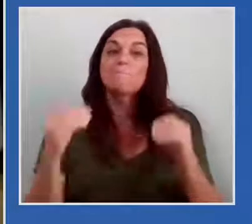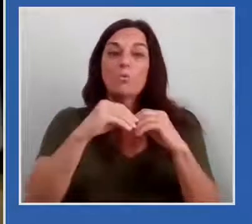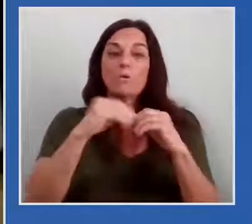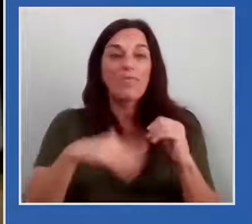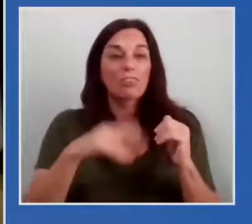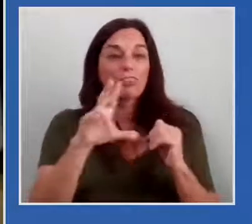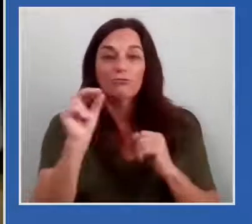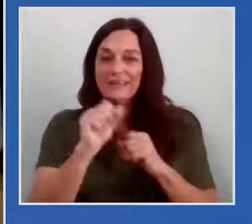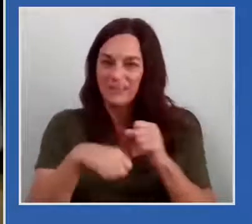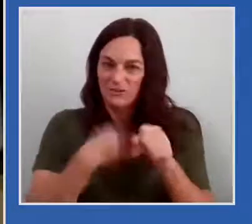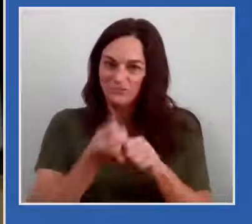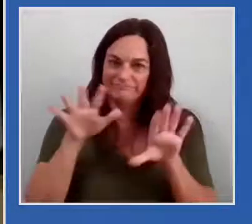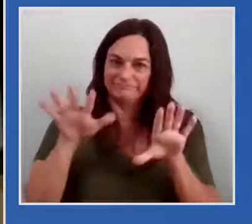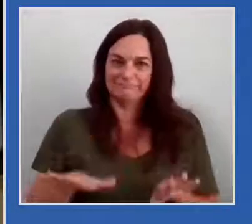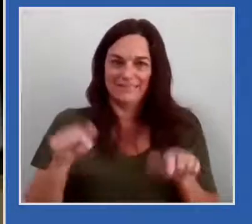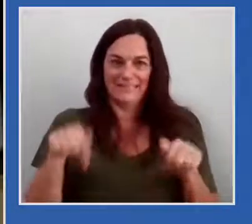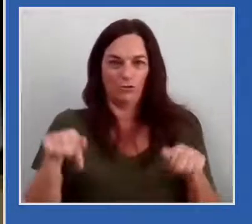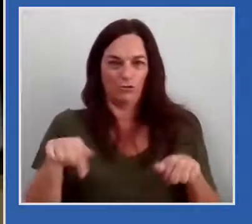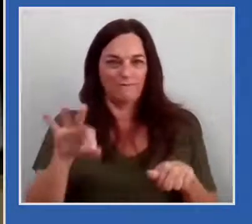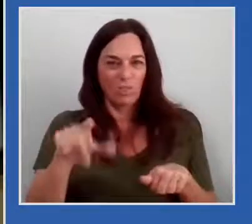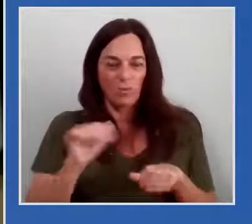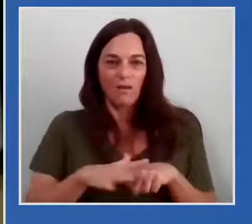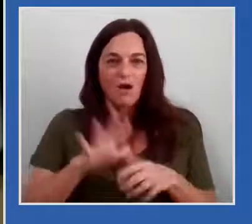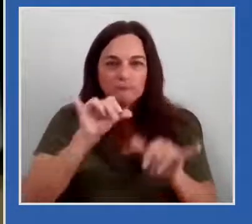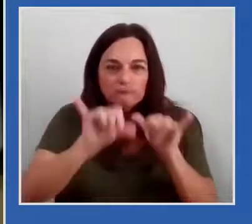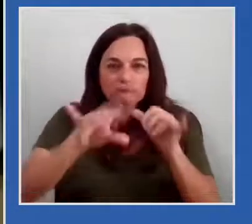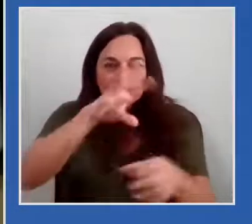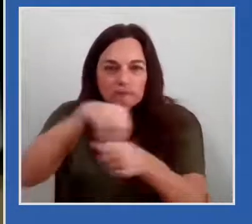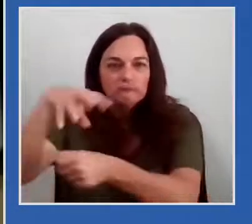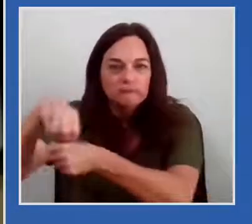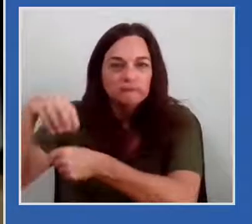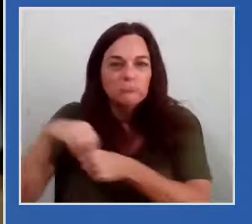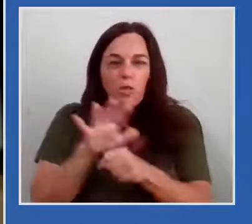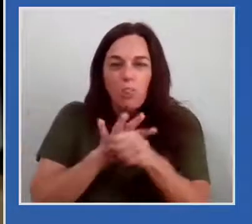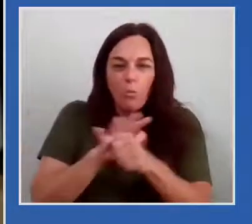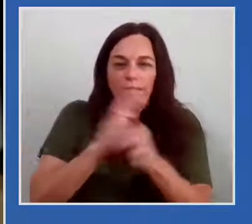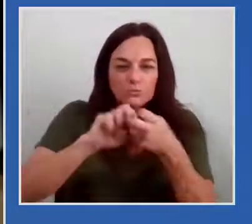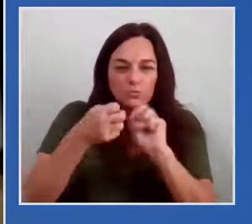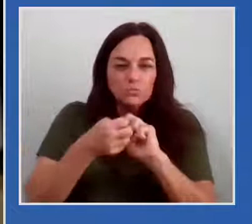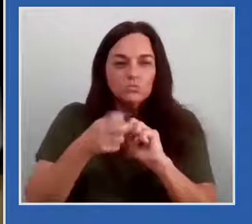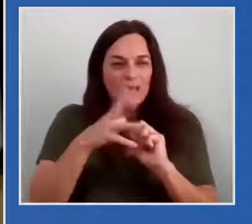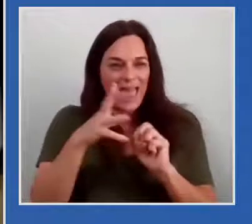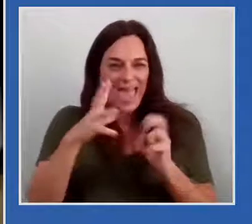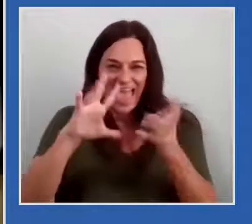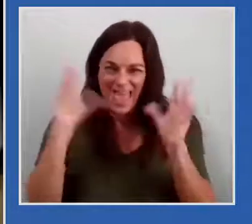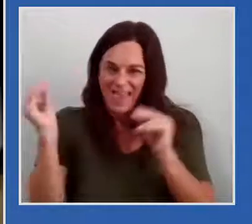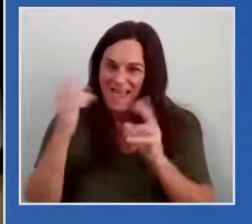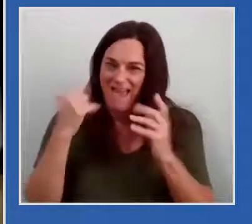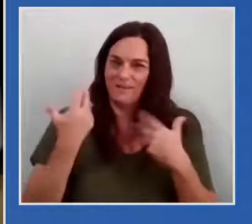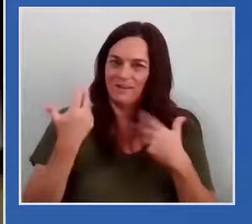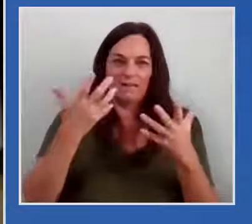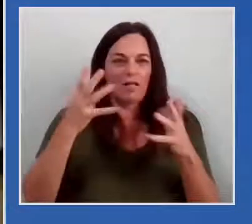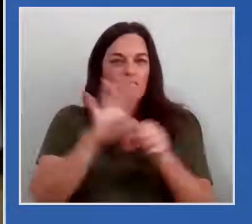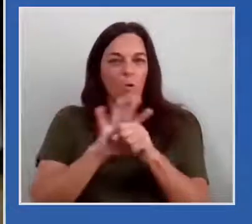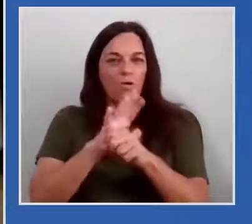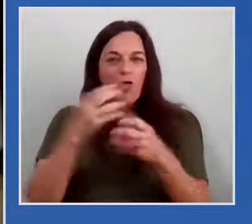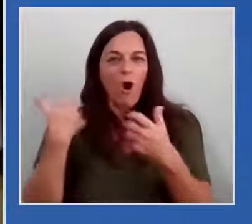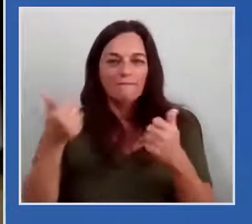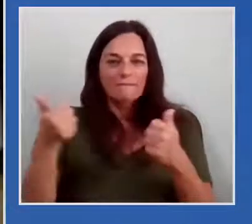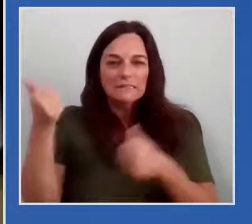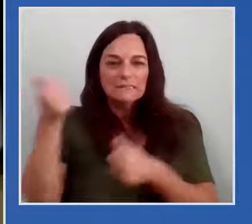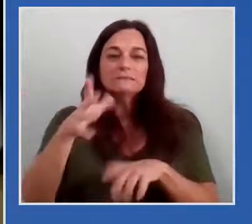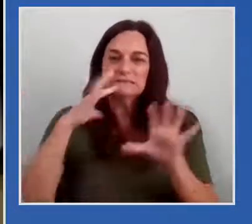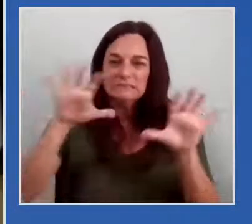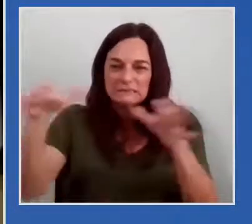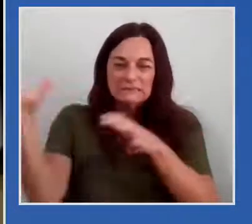home here, staying engaged in all the local issues and holding local office, catching Sunday matinees and performances at the